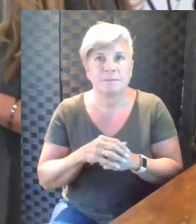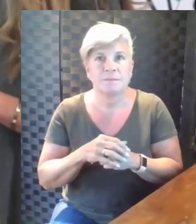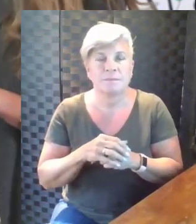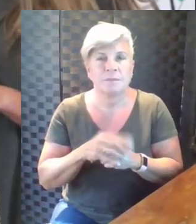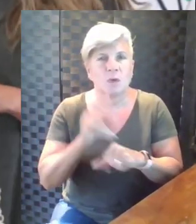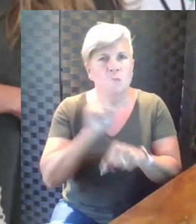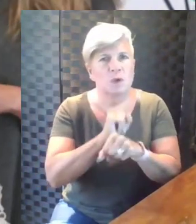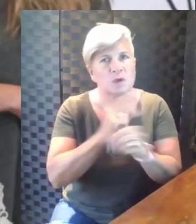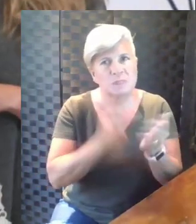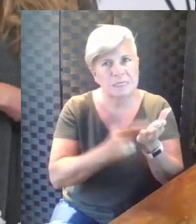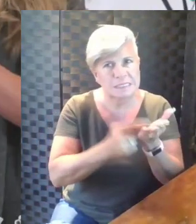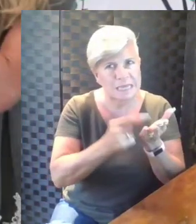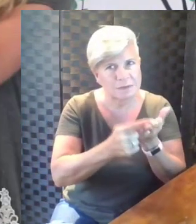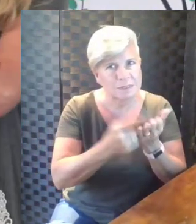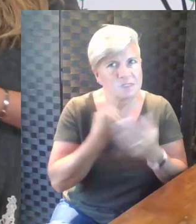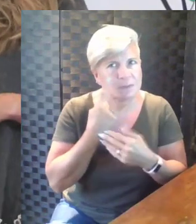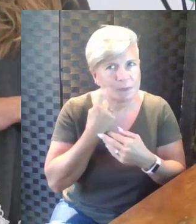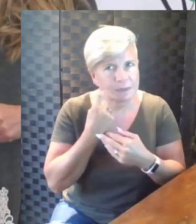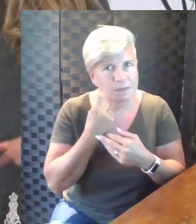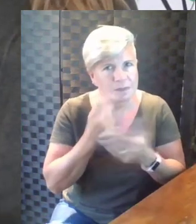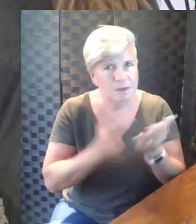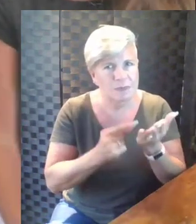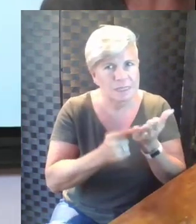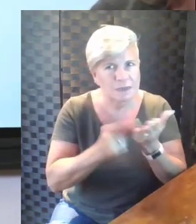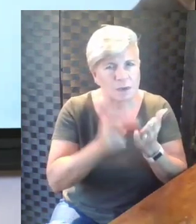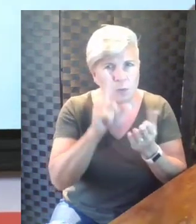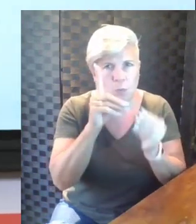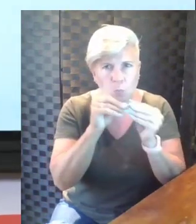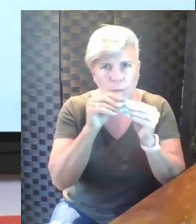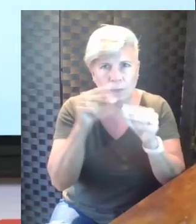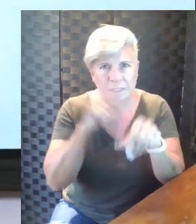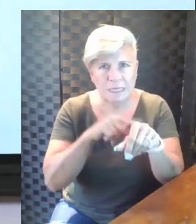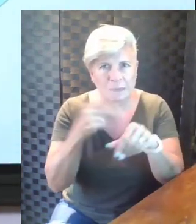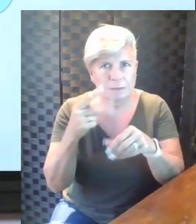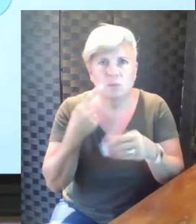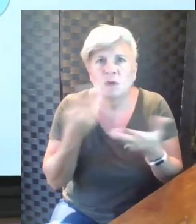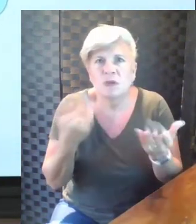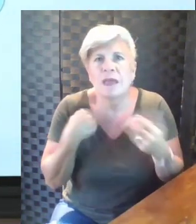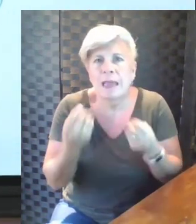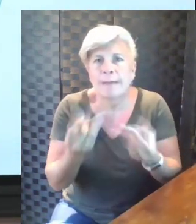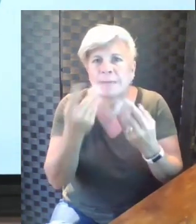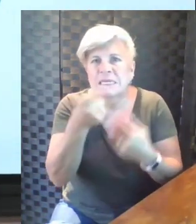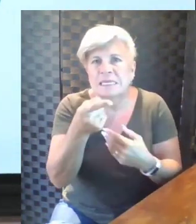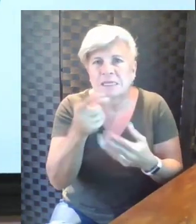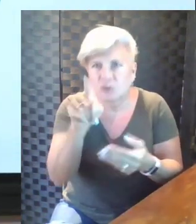we were using counters a moment ago, so count them one more time to tell me what you see.